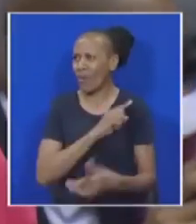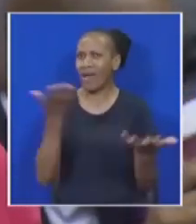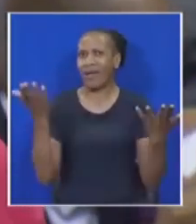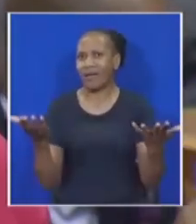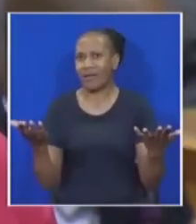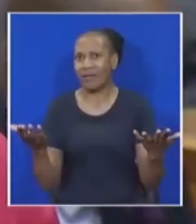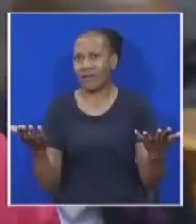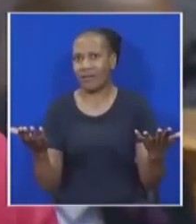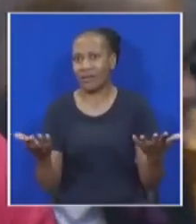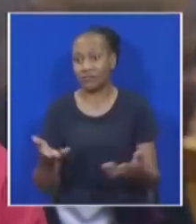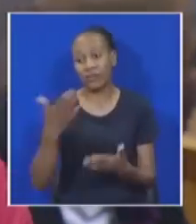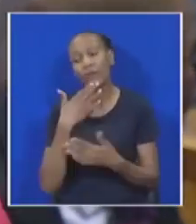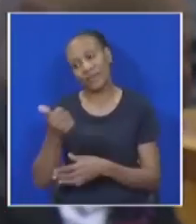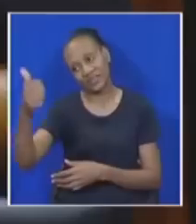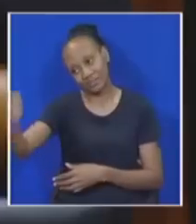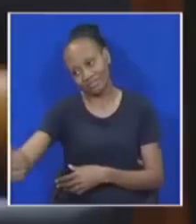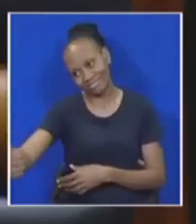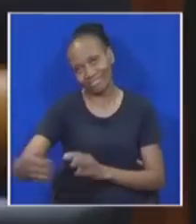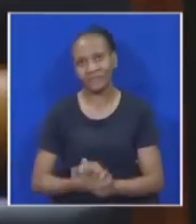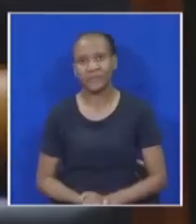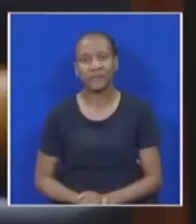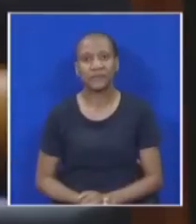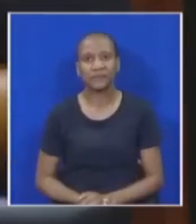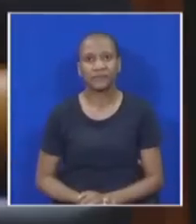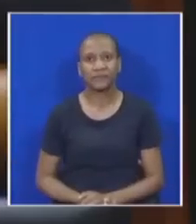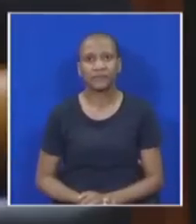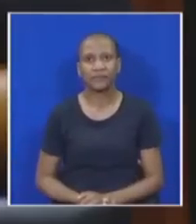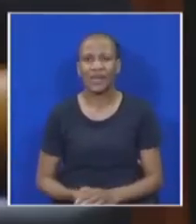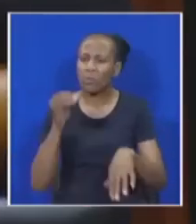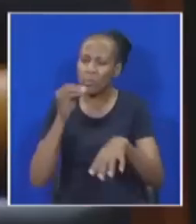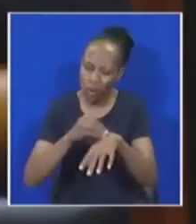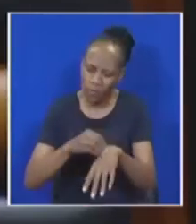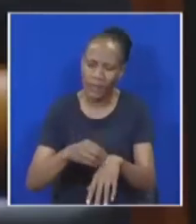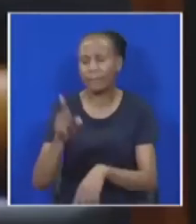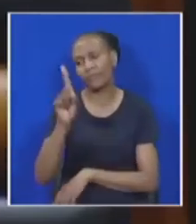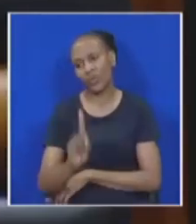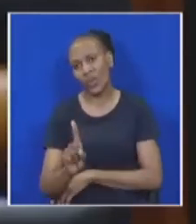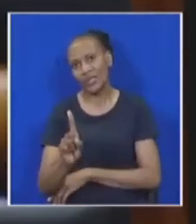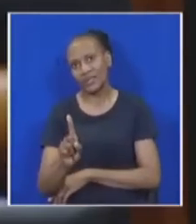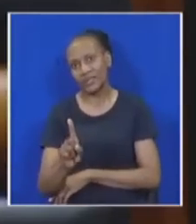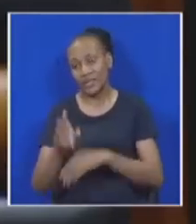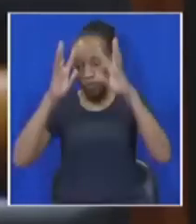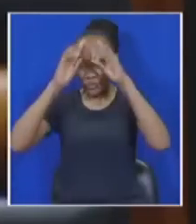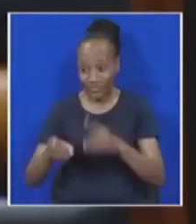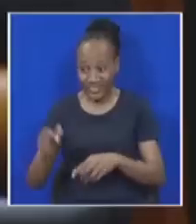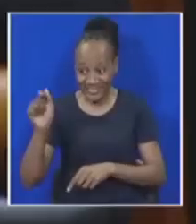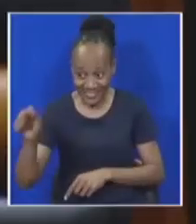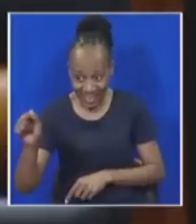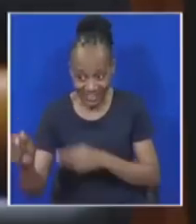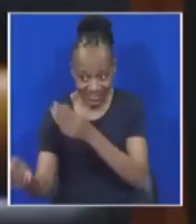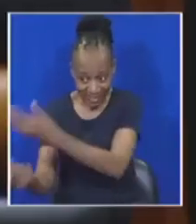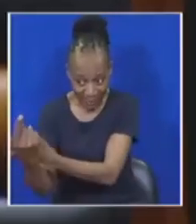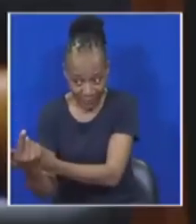Okay. Take your seat, Honourable Member. What is difficult is that for that decision to take